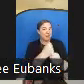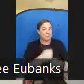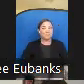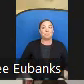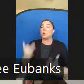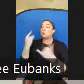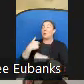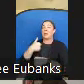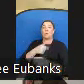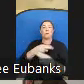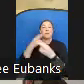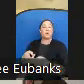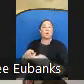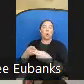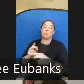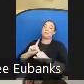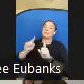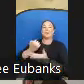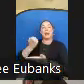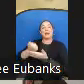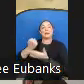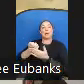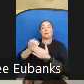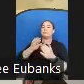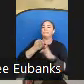consider to be different economic sectors.